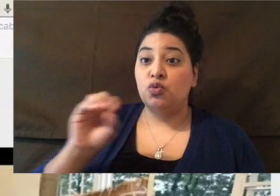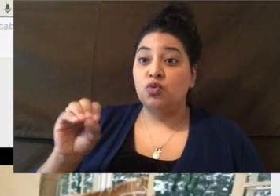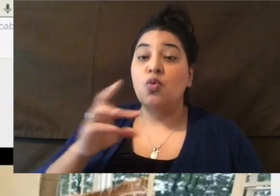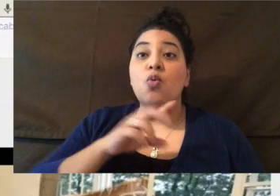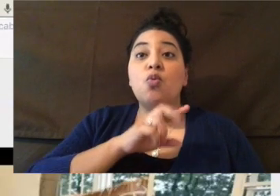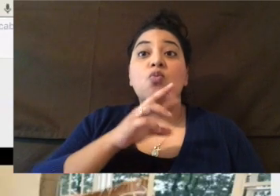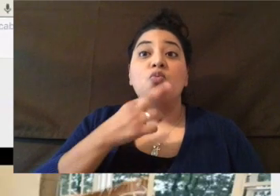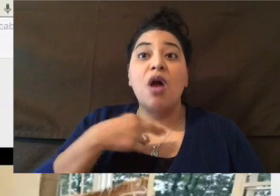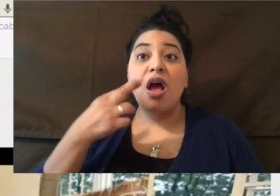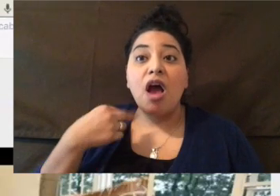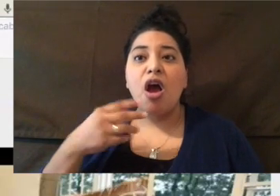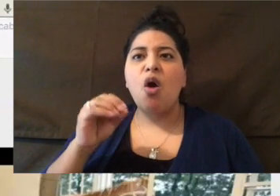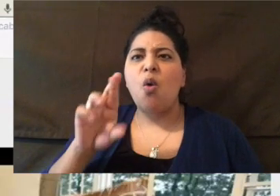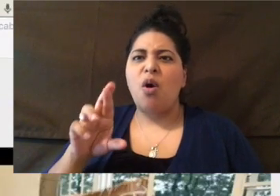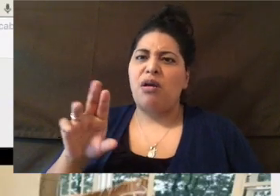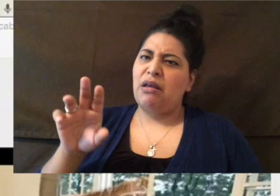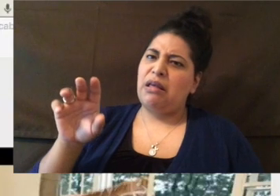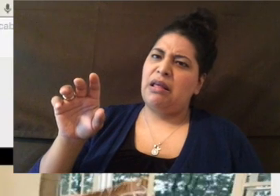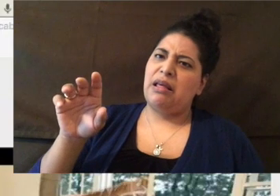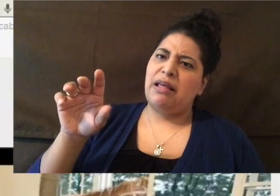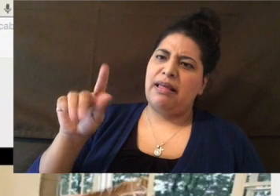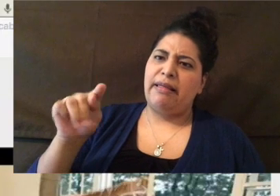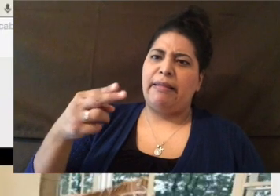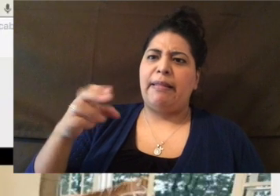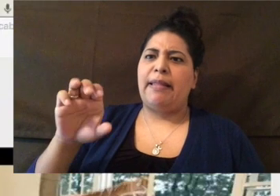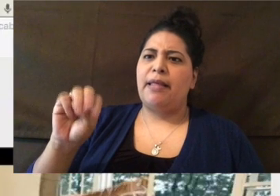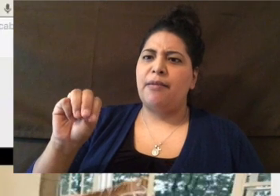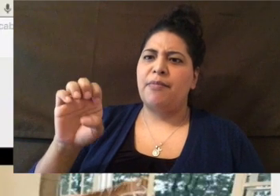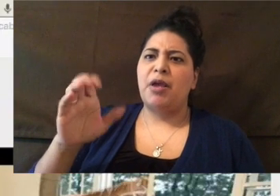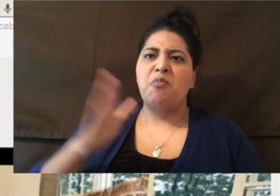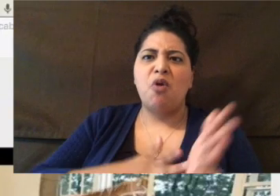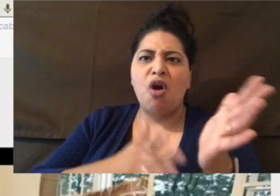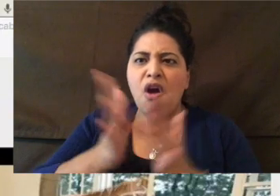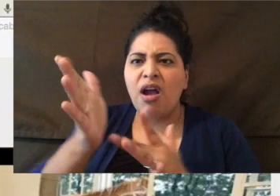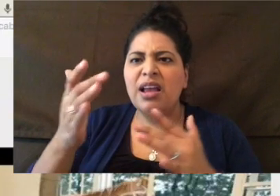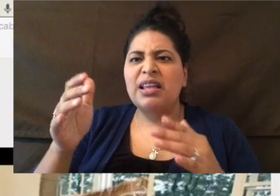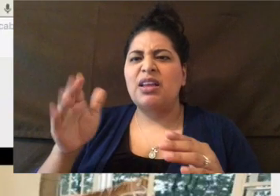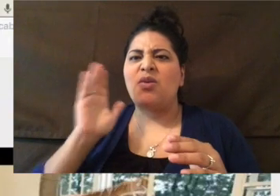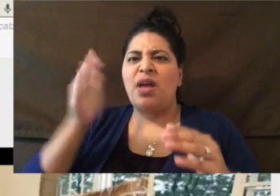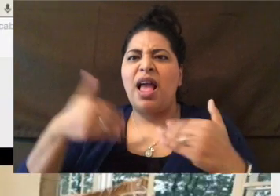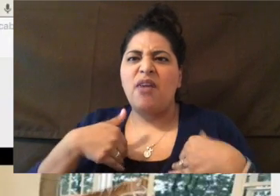at a theme park like Busch Gardens or something that has animals at it.